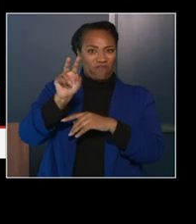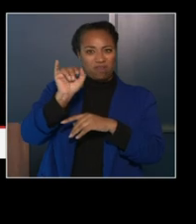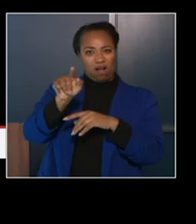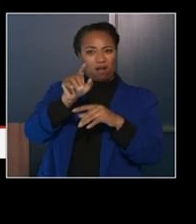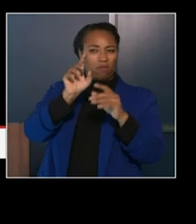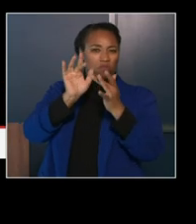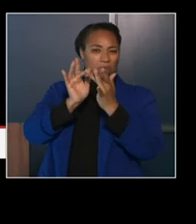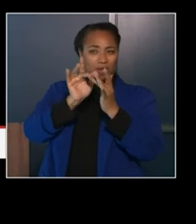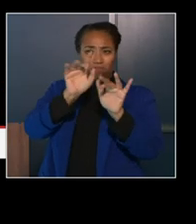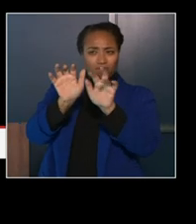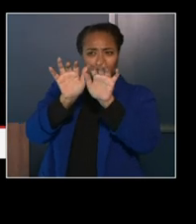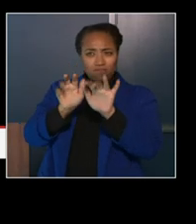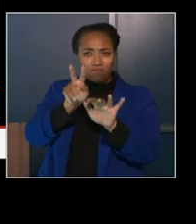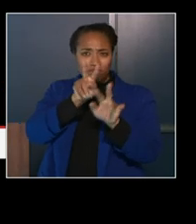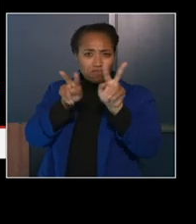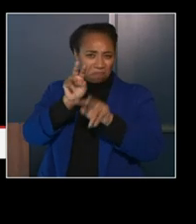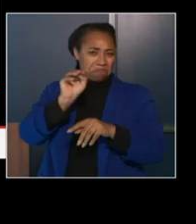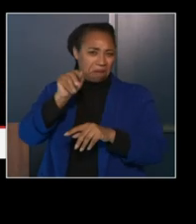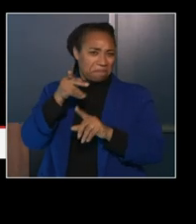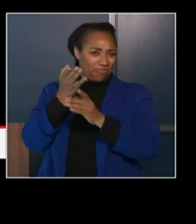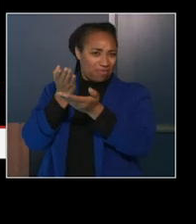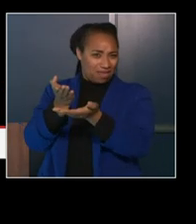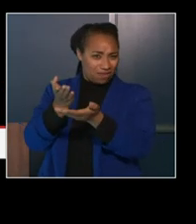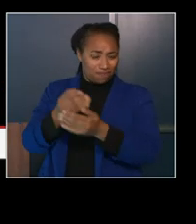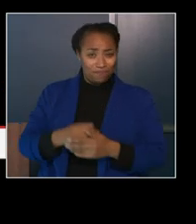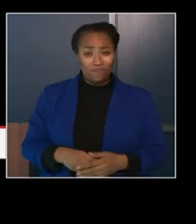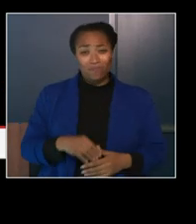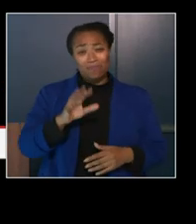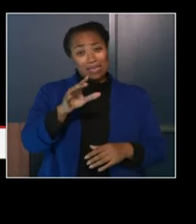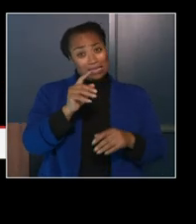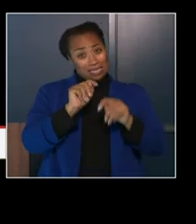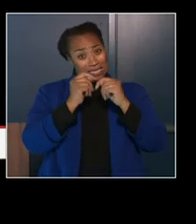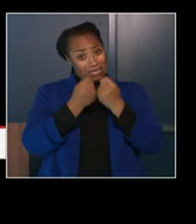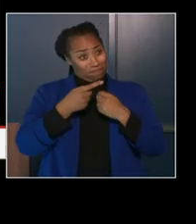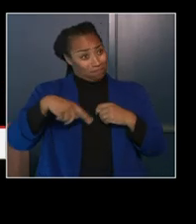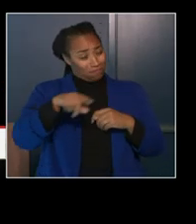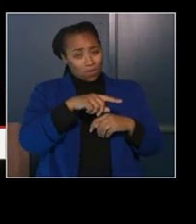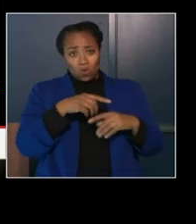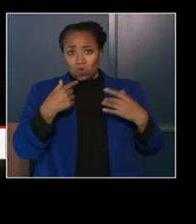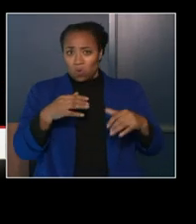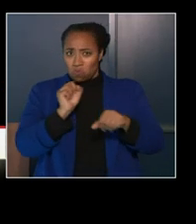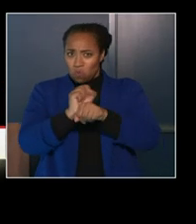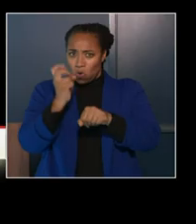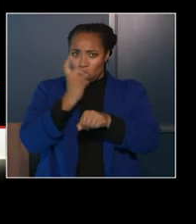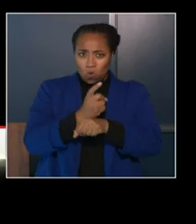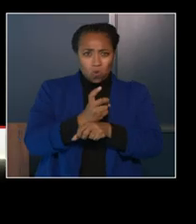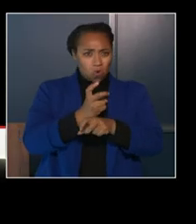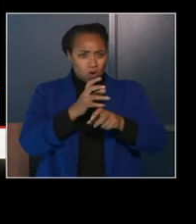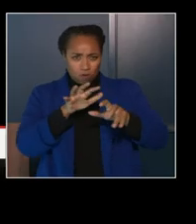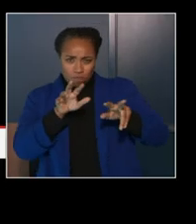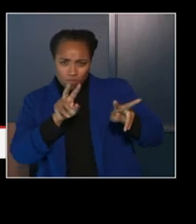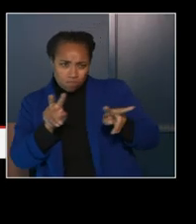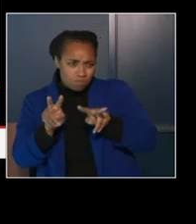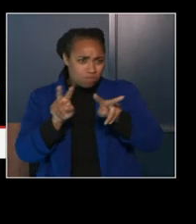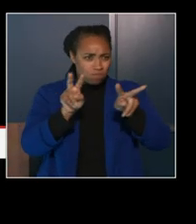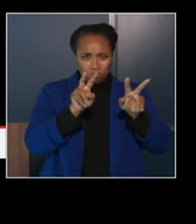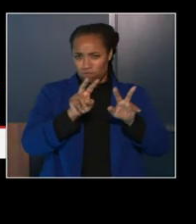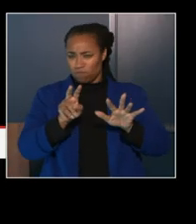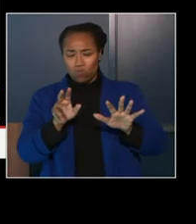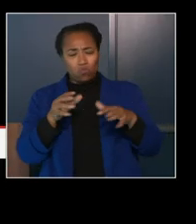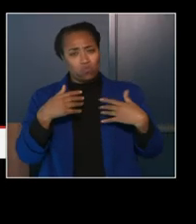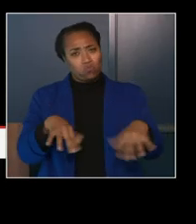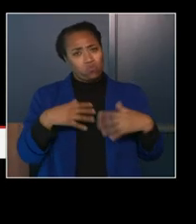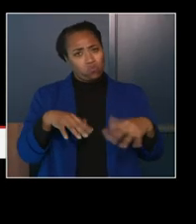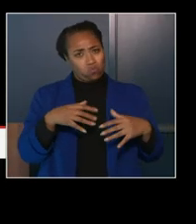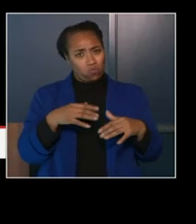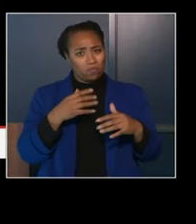and fully opened as soon as possible. So that said, if you don't need to be on the roads tonight and tomorrow,